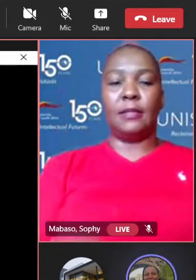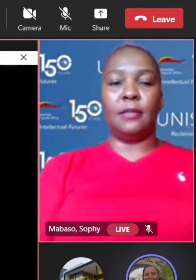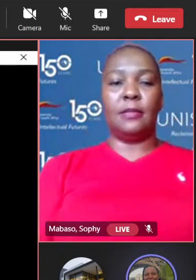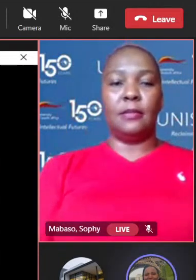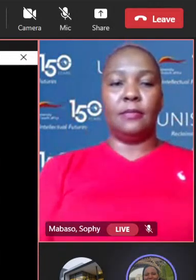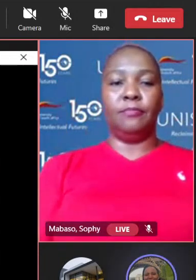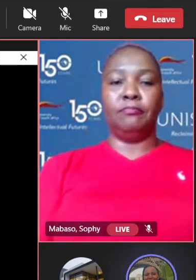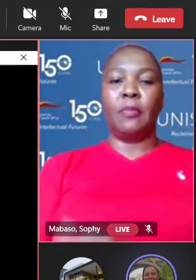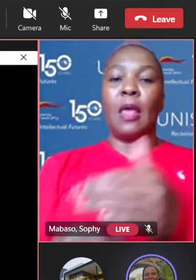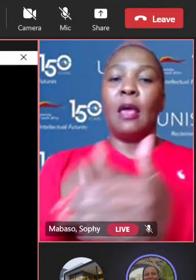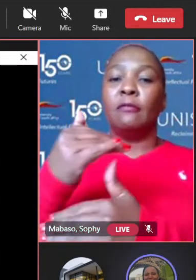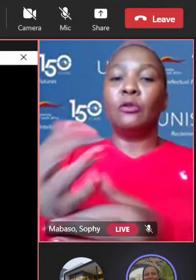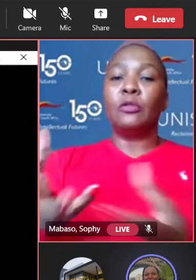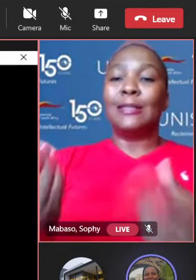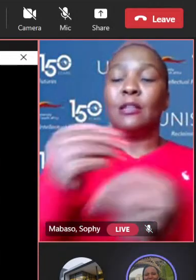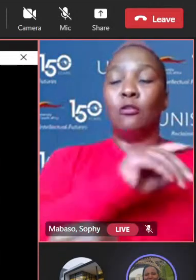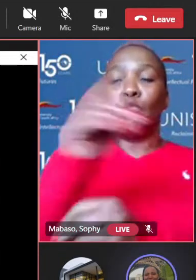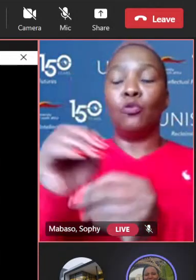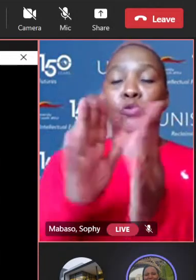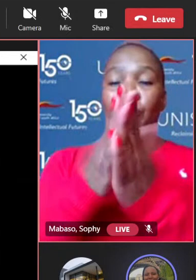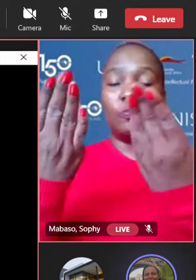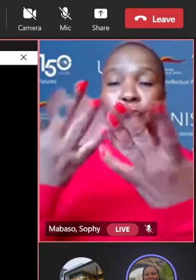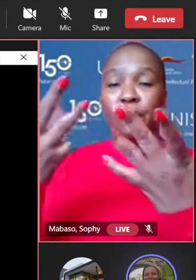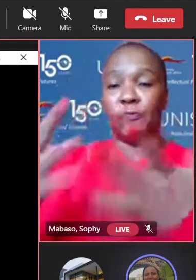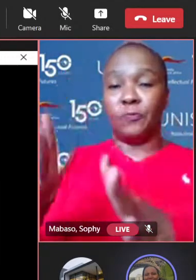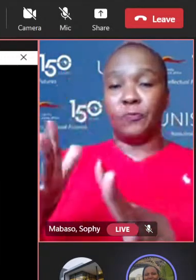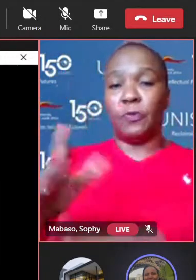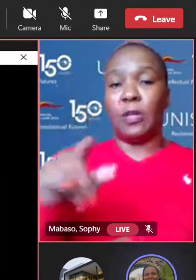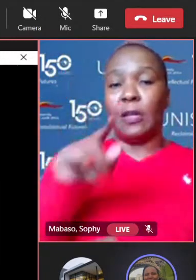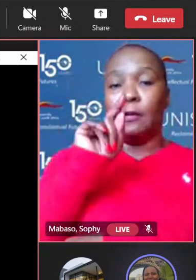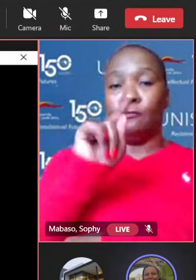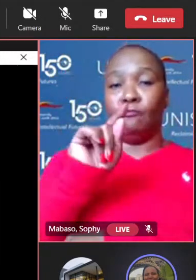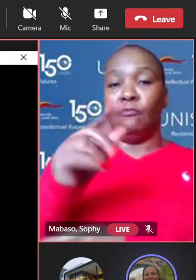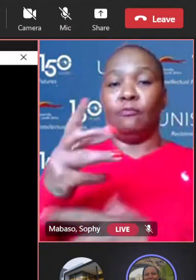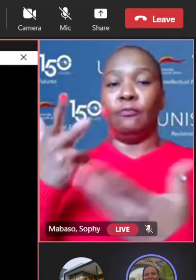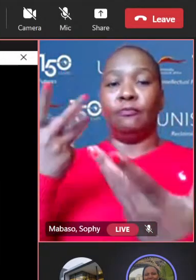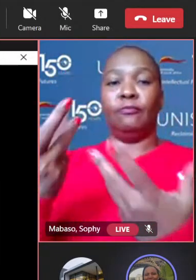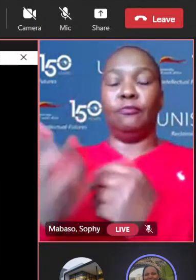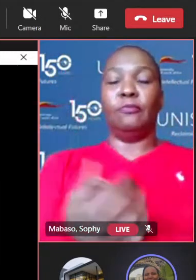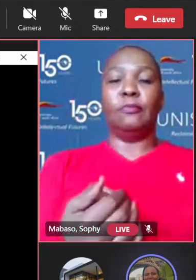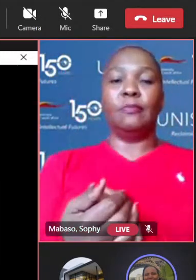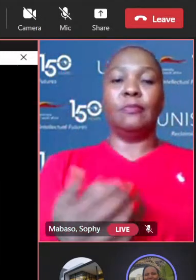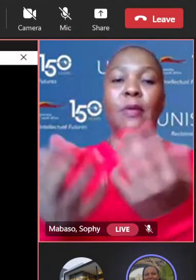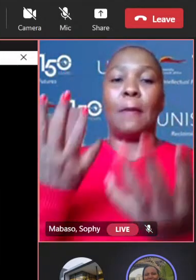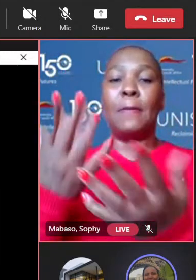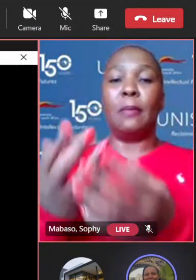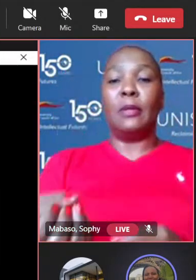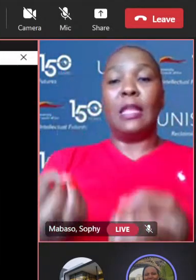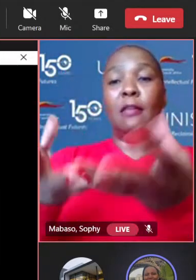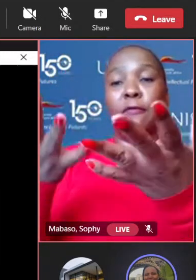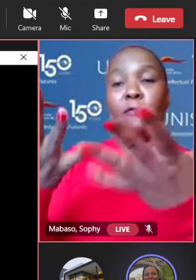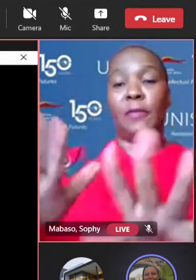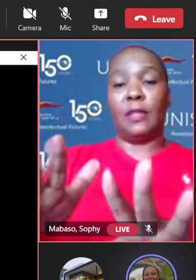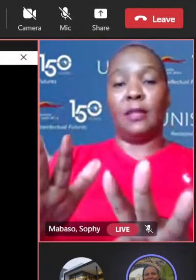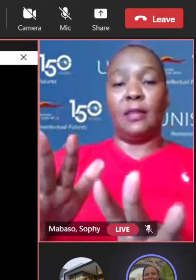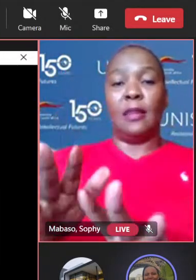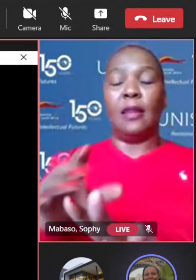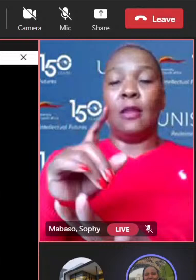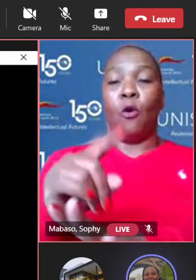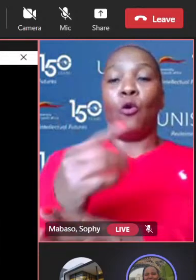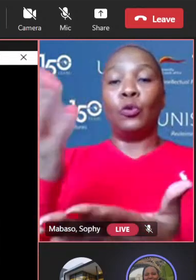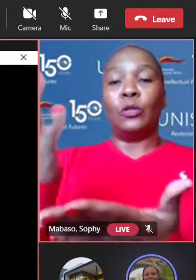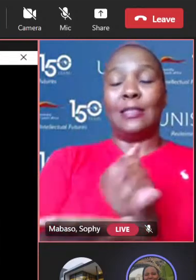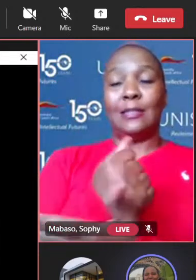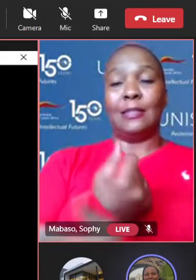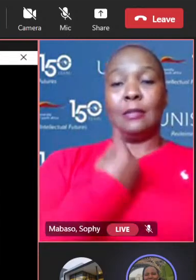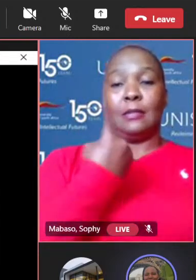After taking all those materials, and perhaps they've delivered them to you, or you have taken them in person